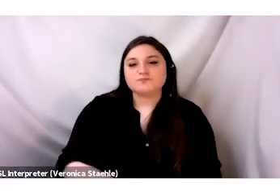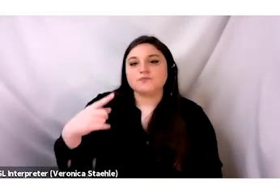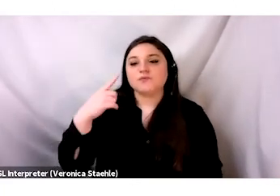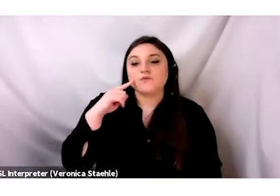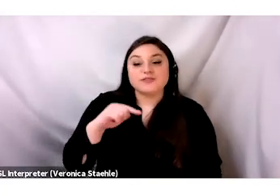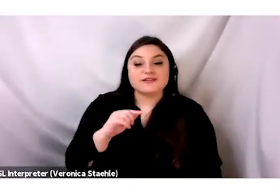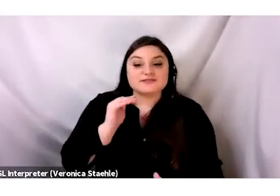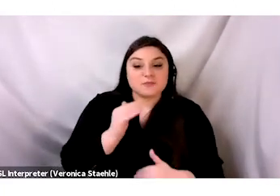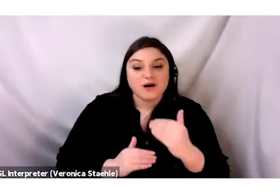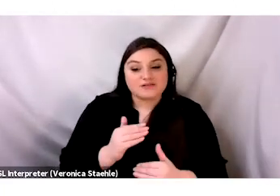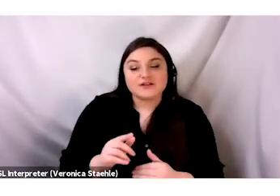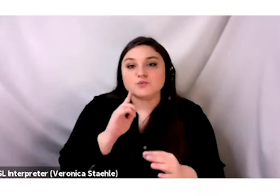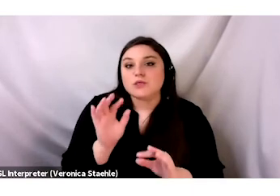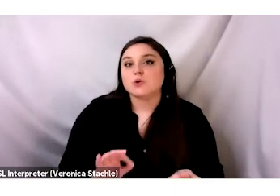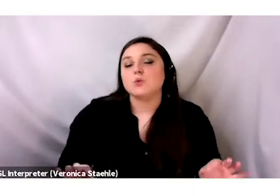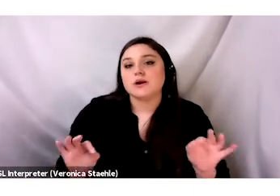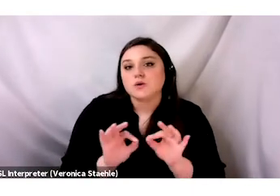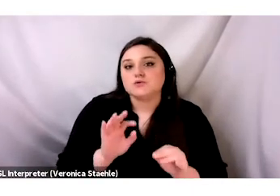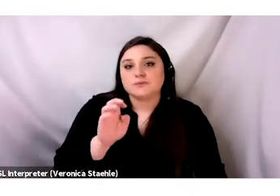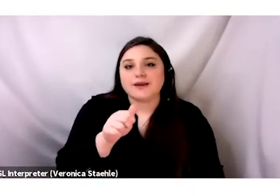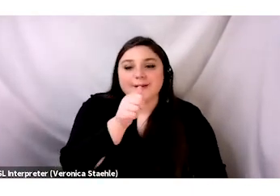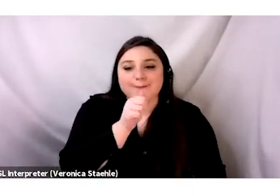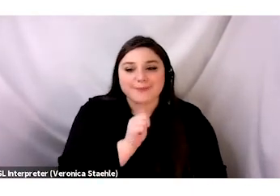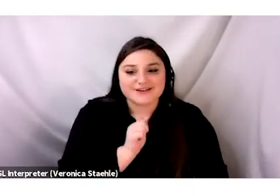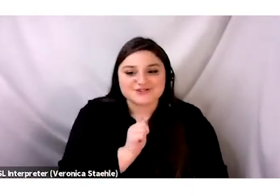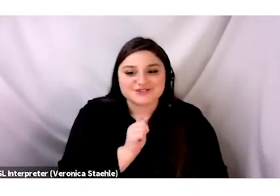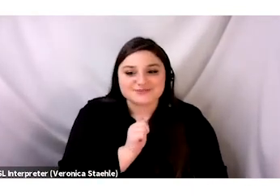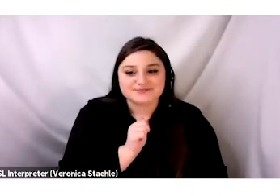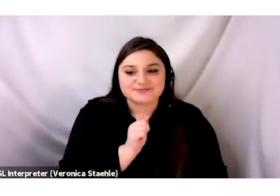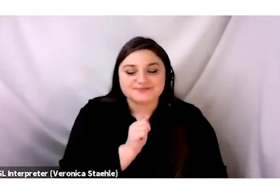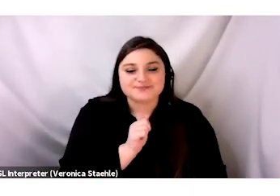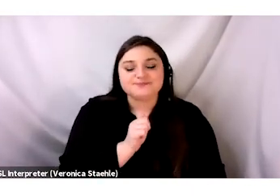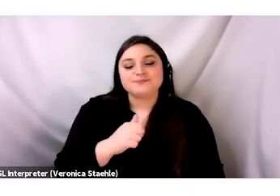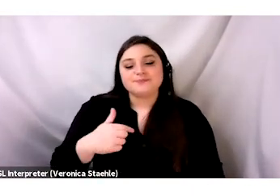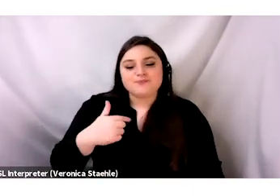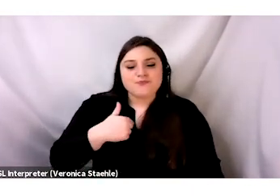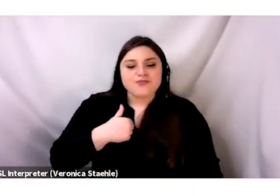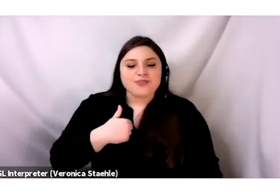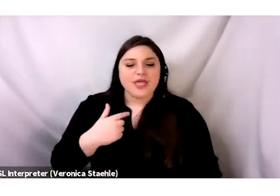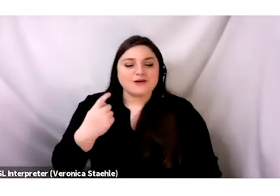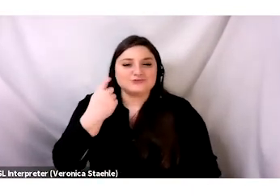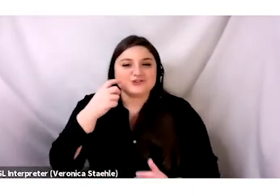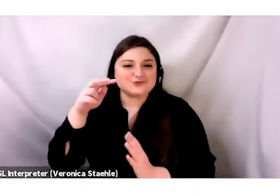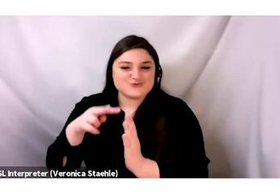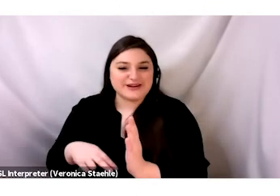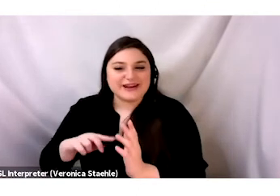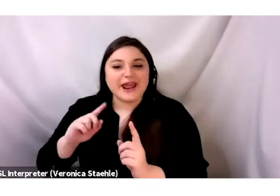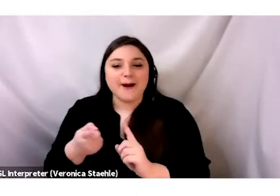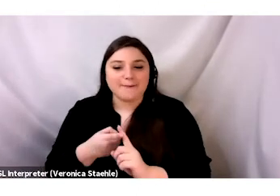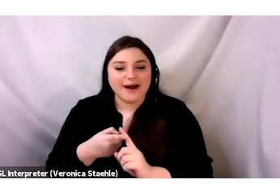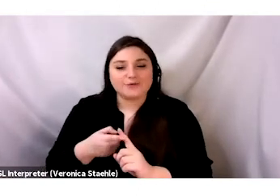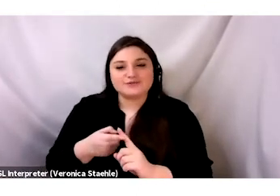patience. Um, I was recently reading a text that talked about the three attributes